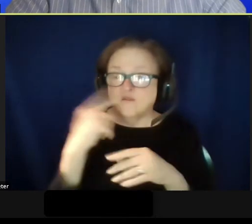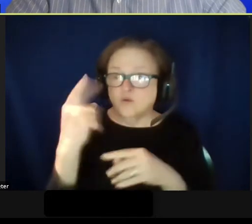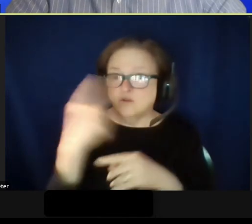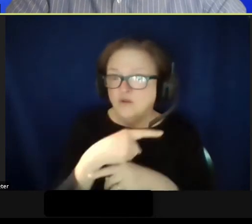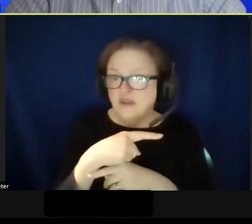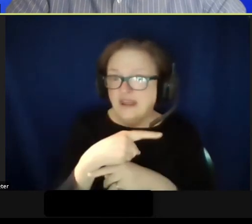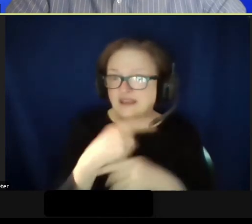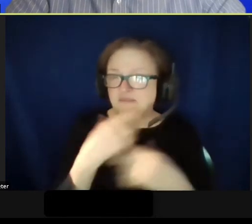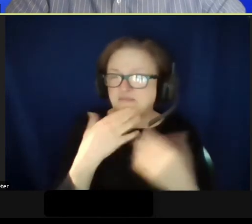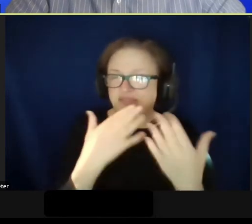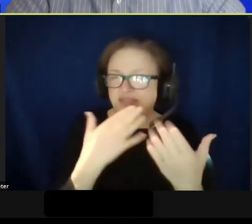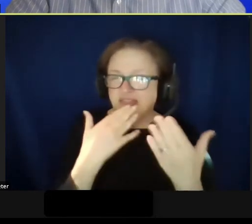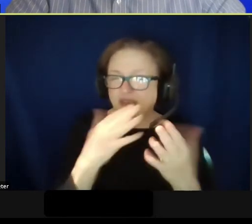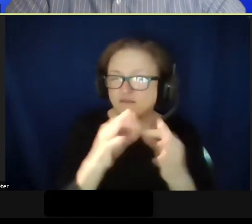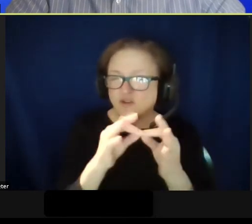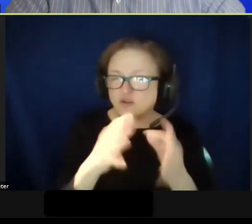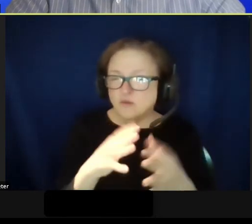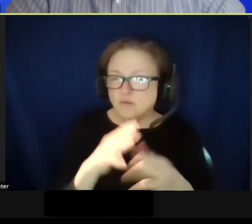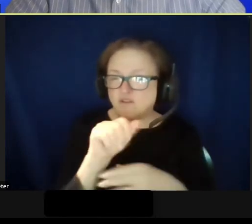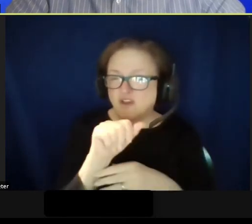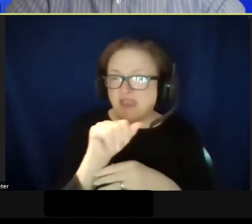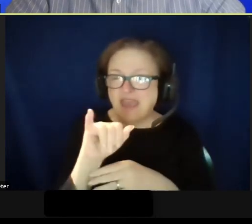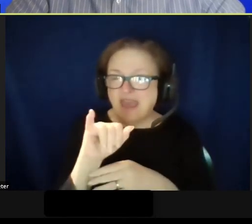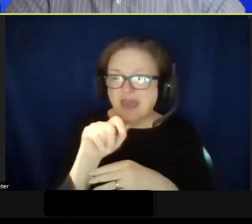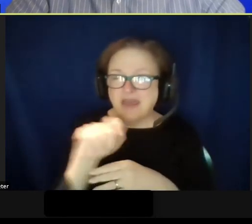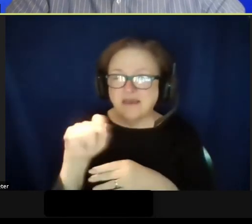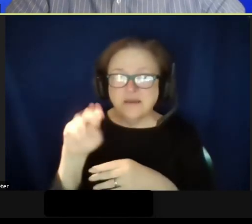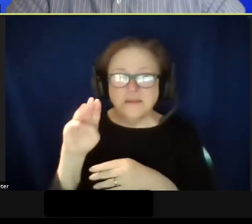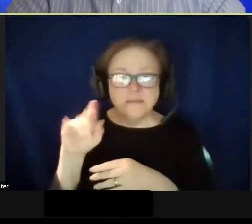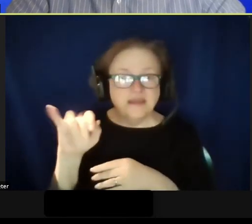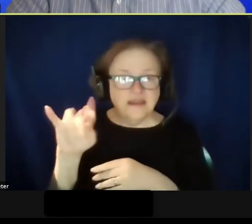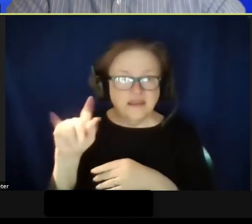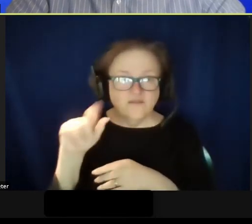Thank you to our interpreters from AI Media today for your service.